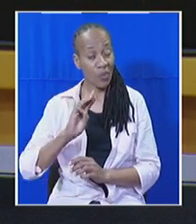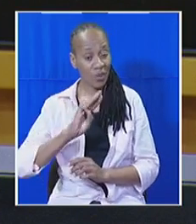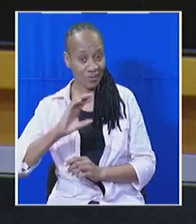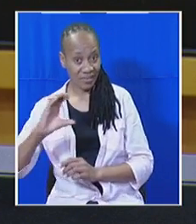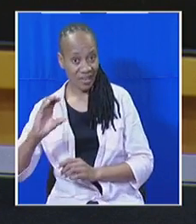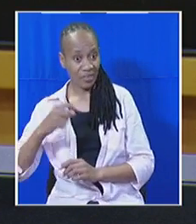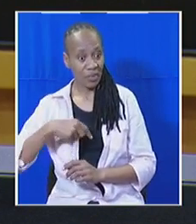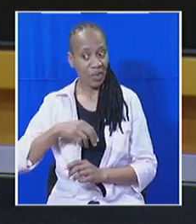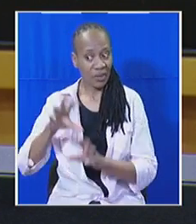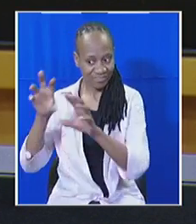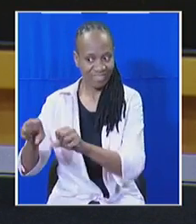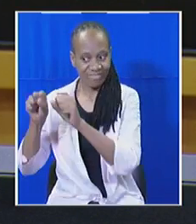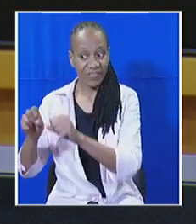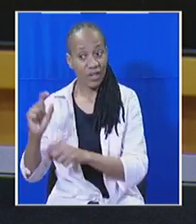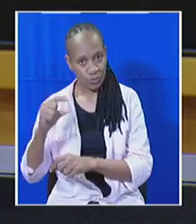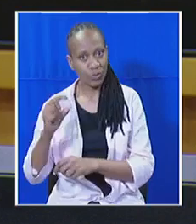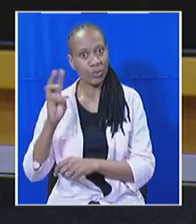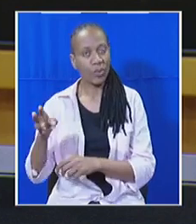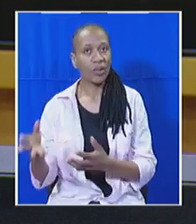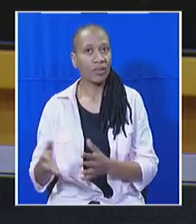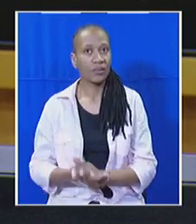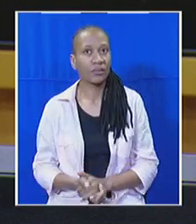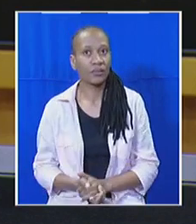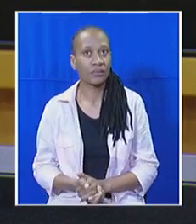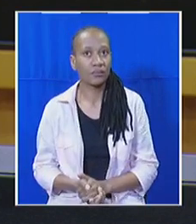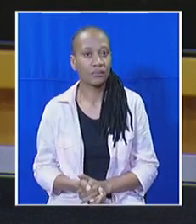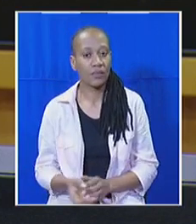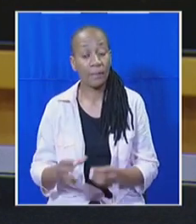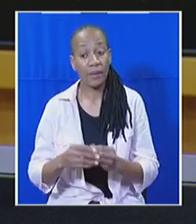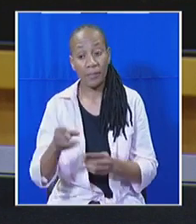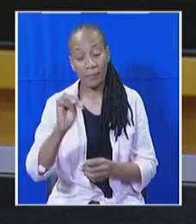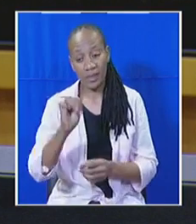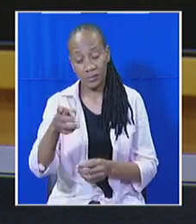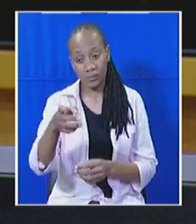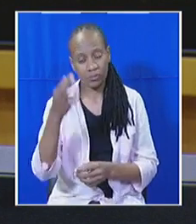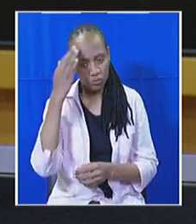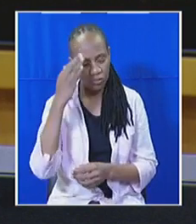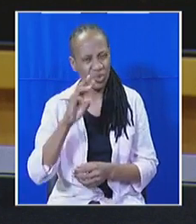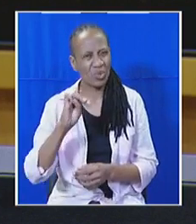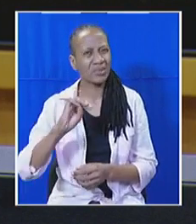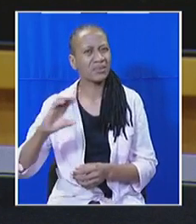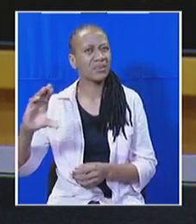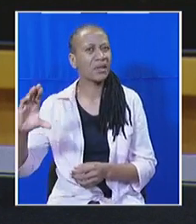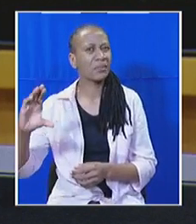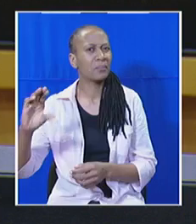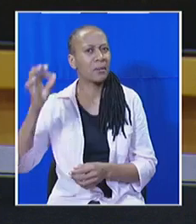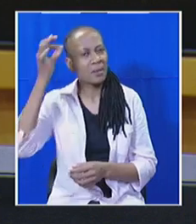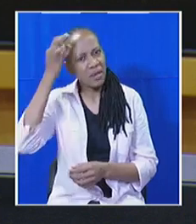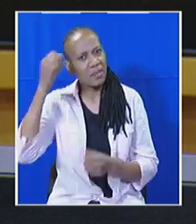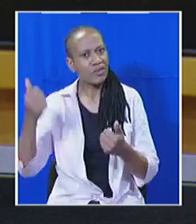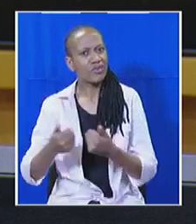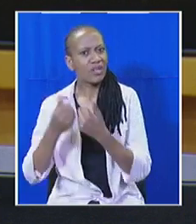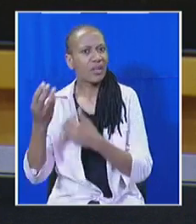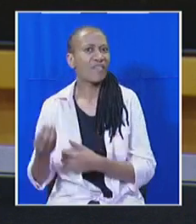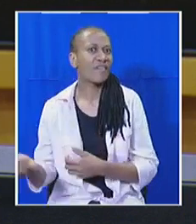I'm not here to politic, because you know, Malachi, Honorable Malachi, that the Western Cape government is equally faced with the challenges